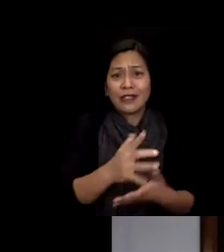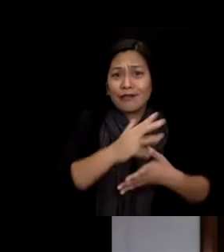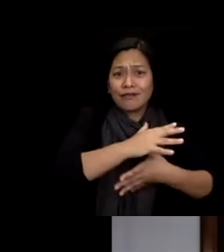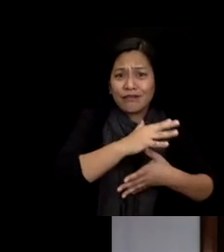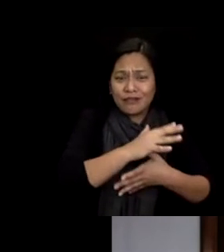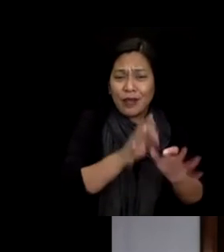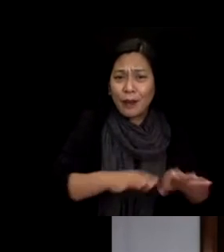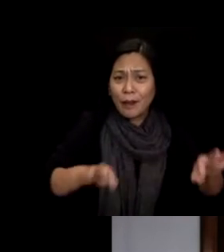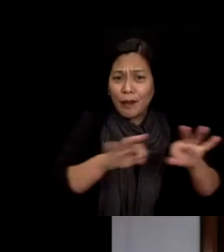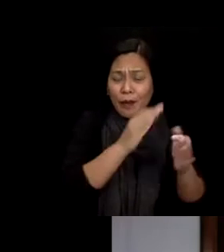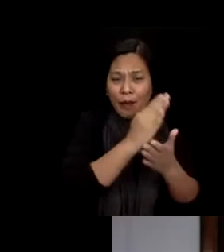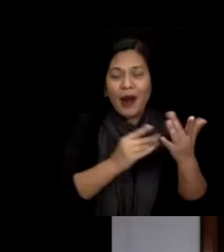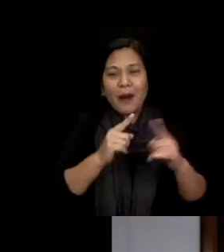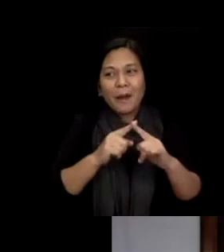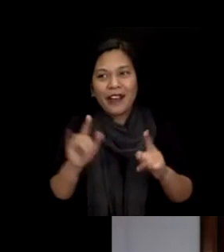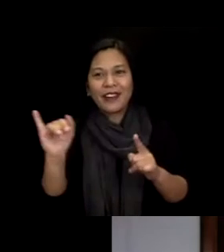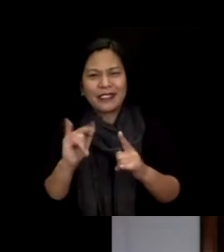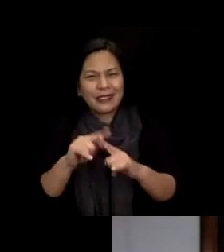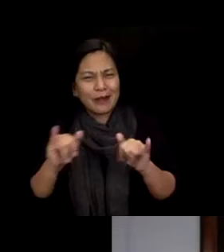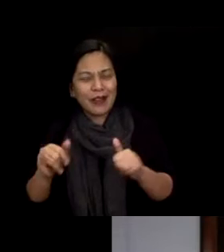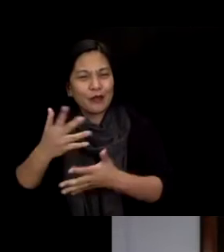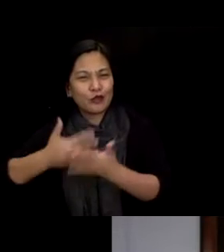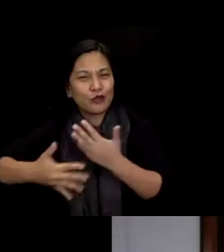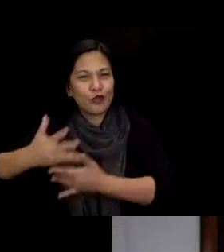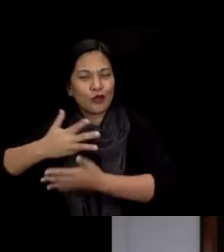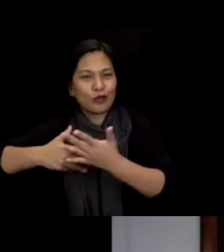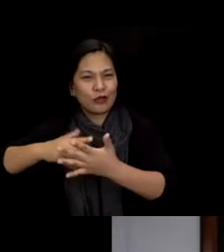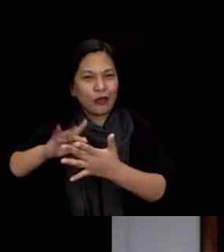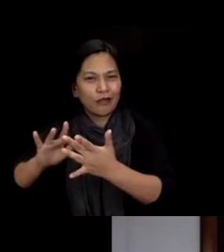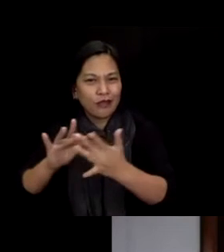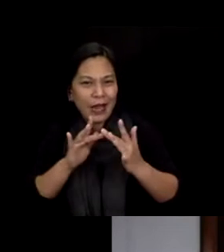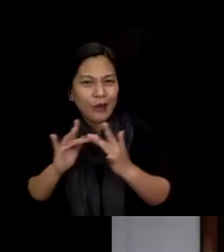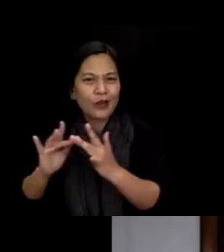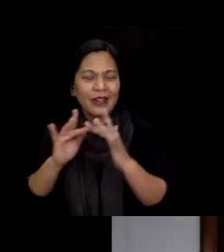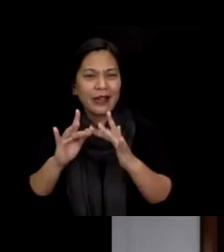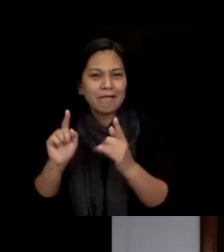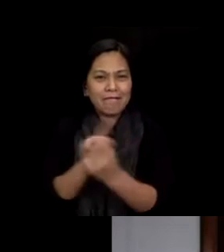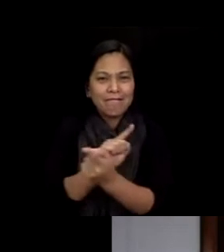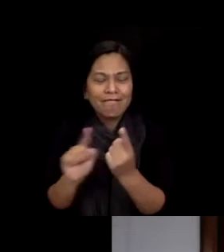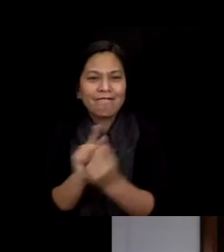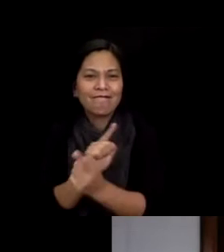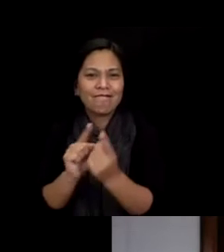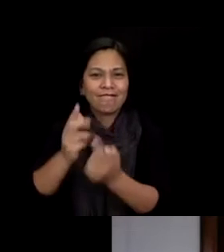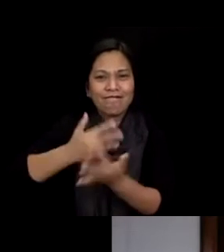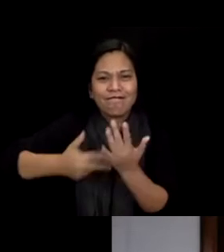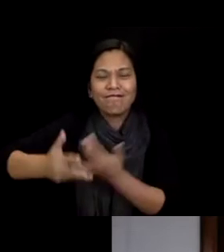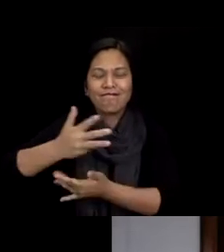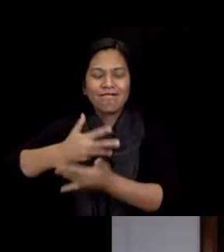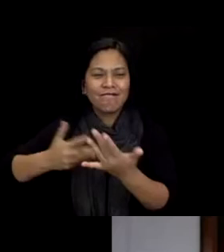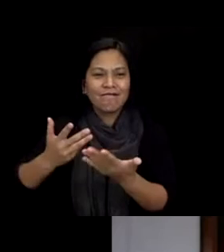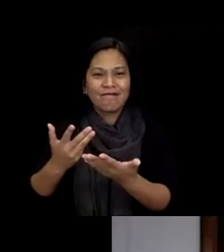important, but there's something to be said for the connections, the networking, the meeting artists, meeting